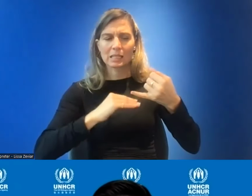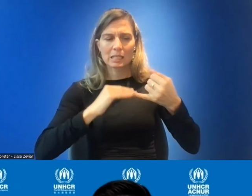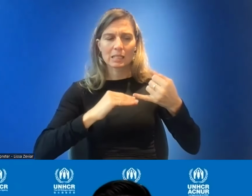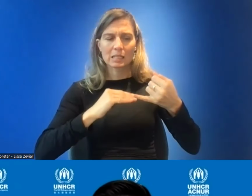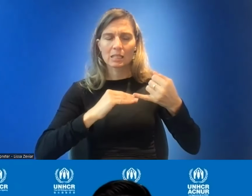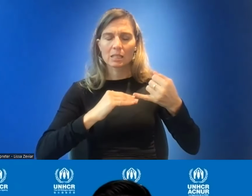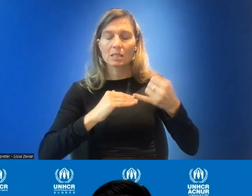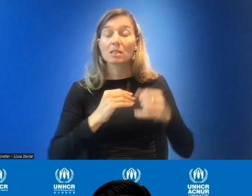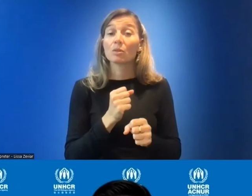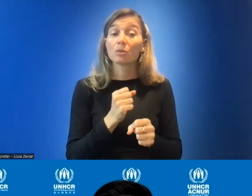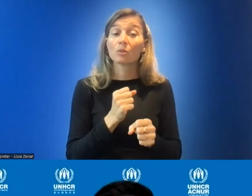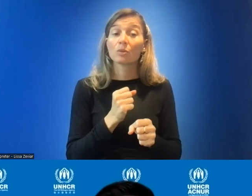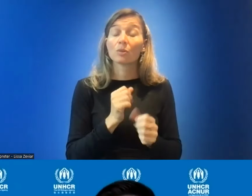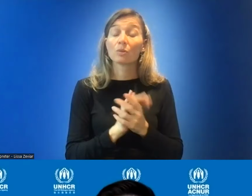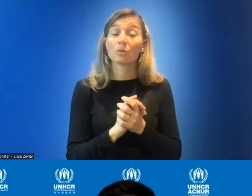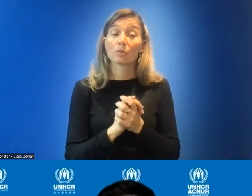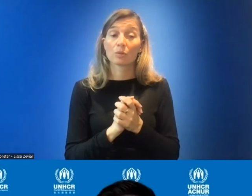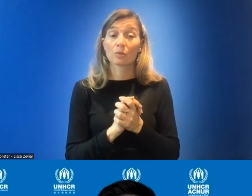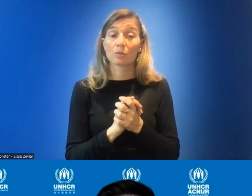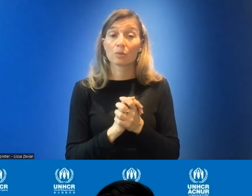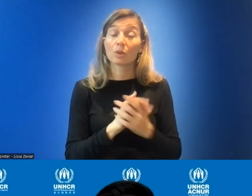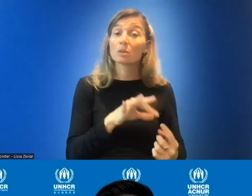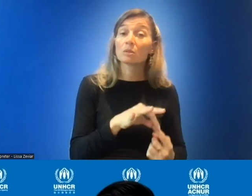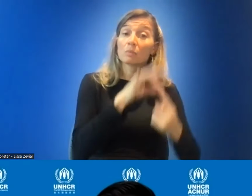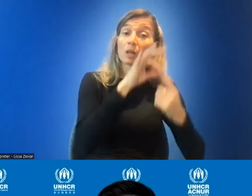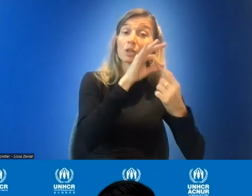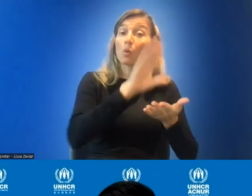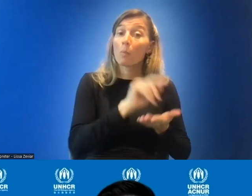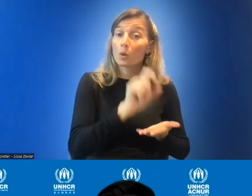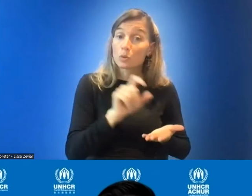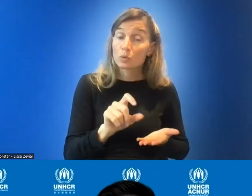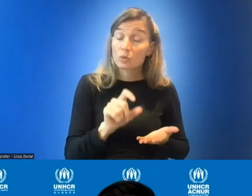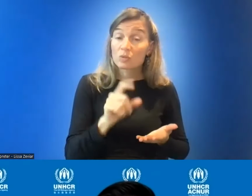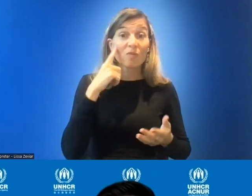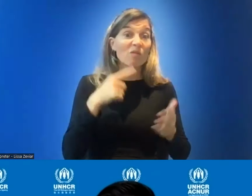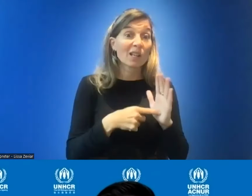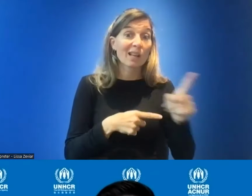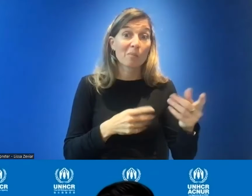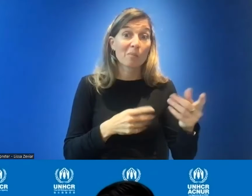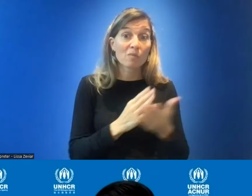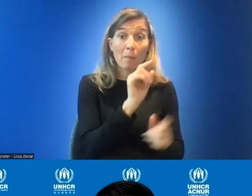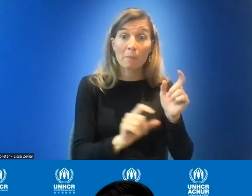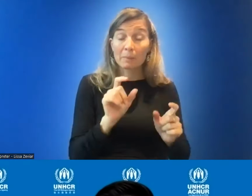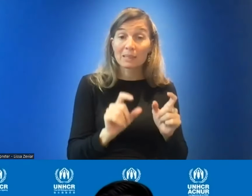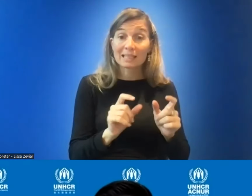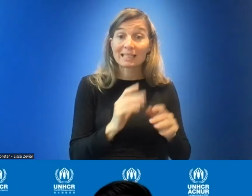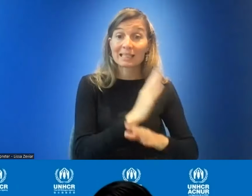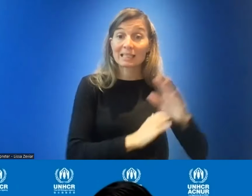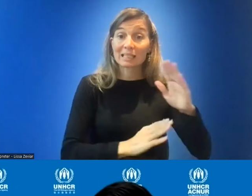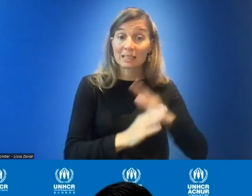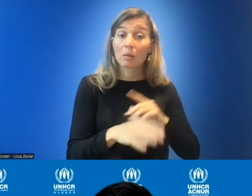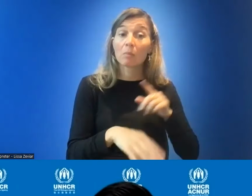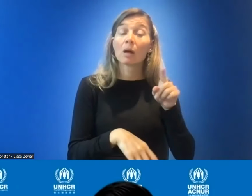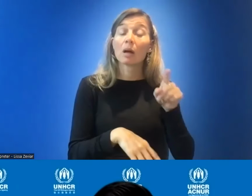work of the special rapporteurs on the rights of persons with disabilities and the special rapporteur on